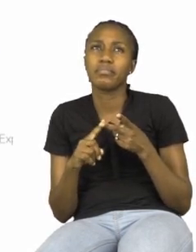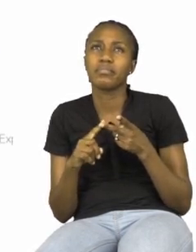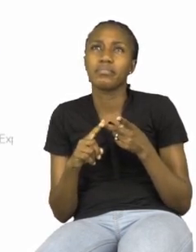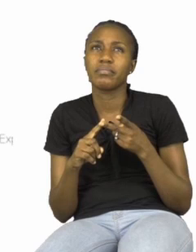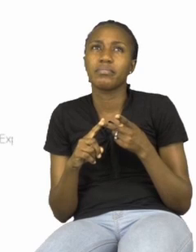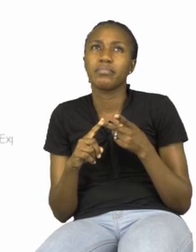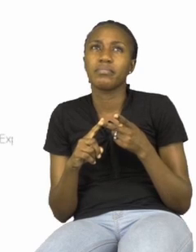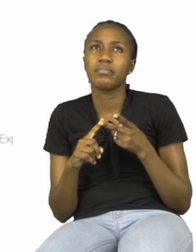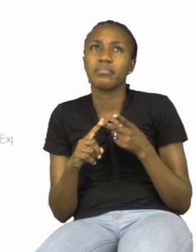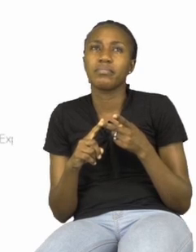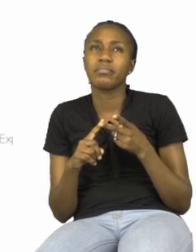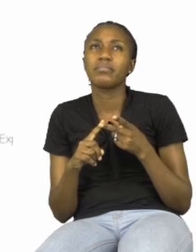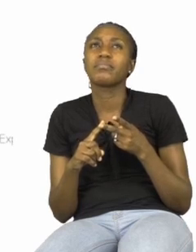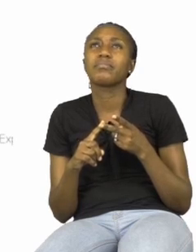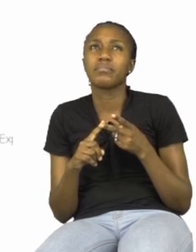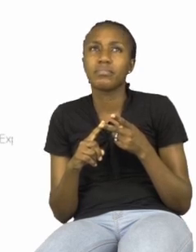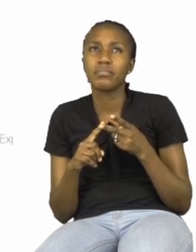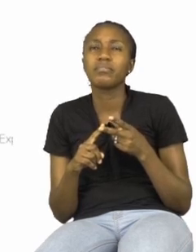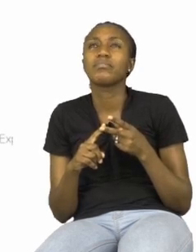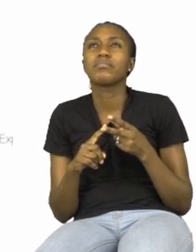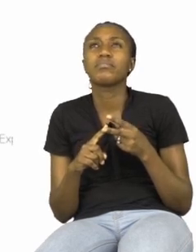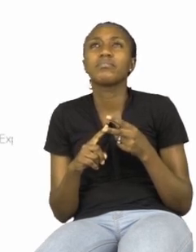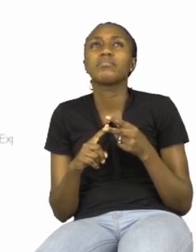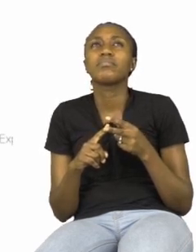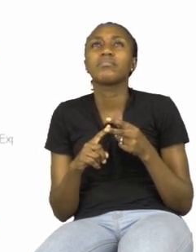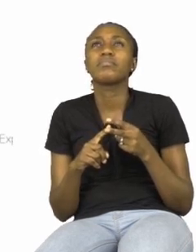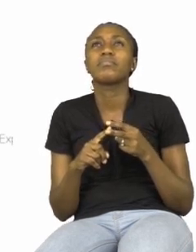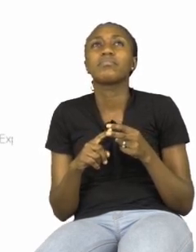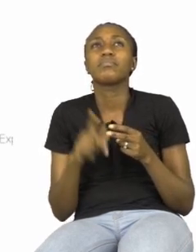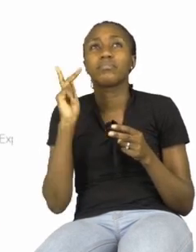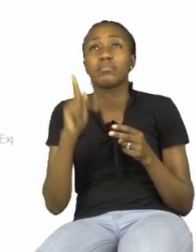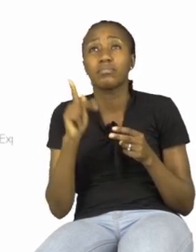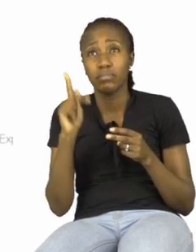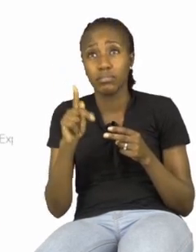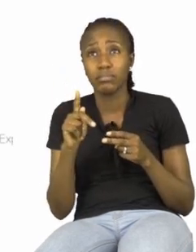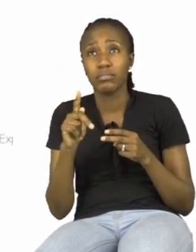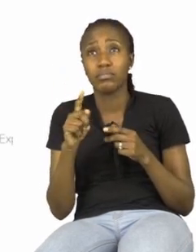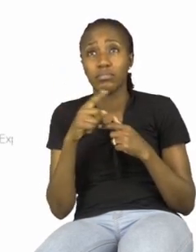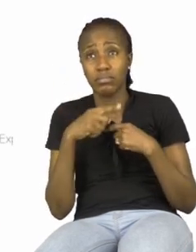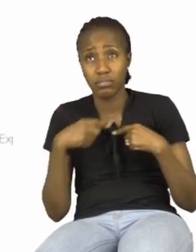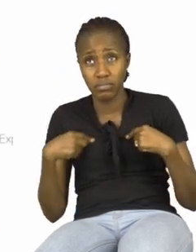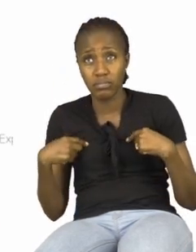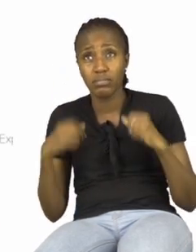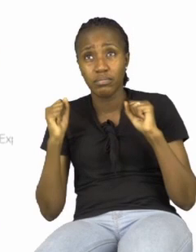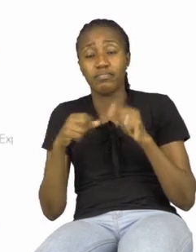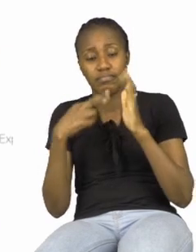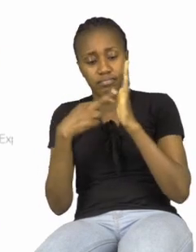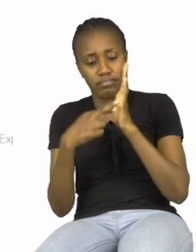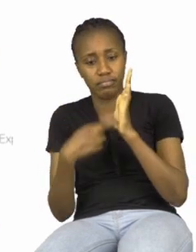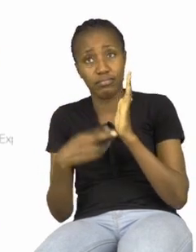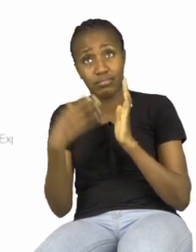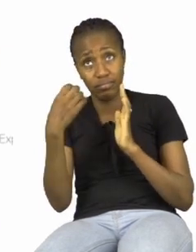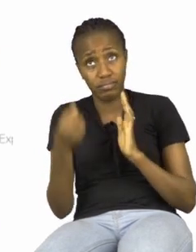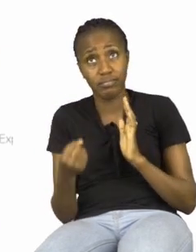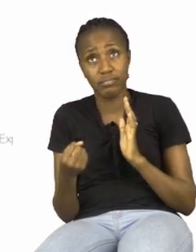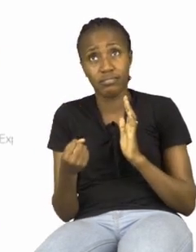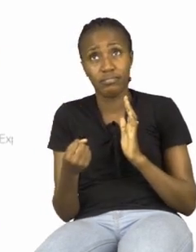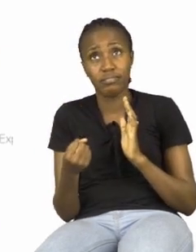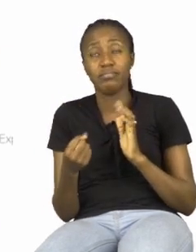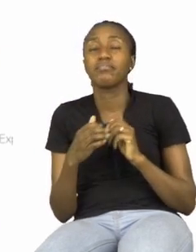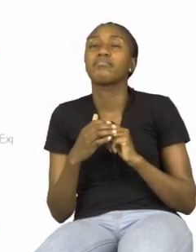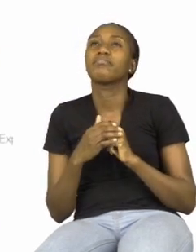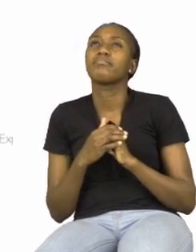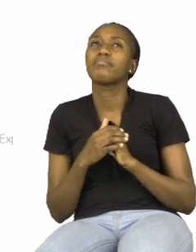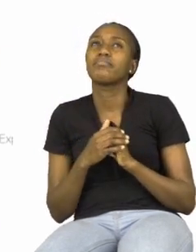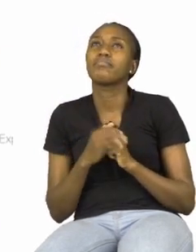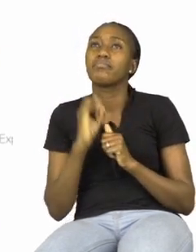we are a public institution, so we have to be governed appropriately. And we have to have a well-run organization.